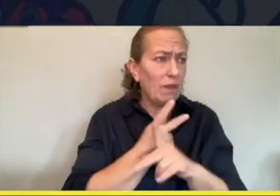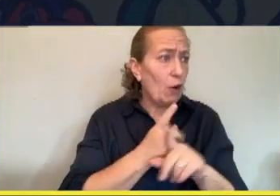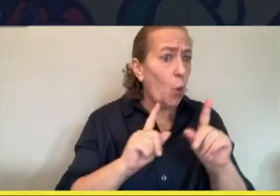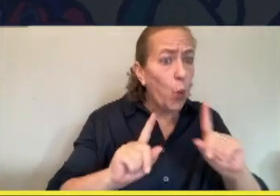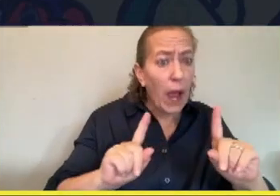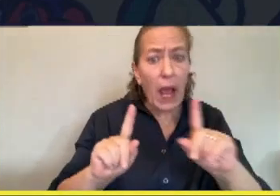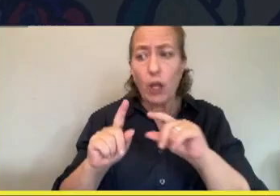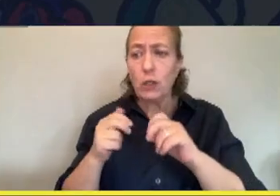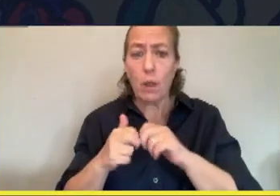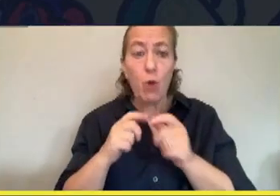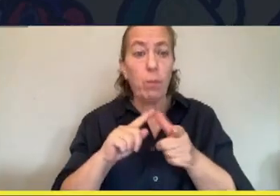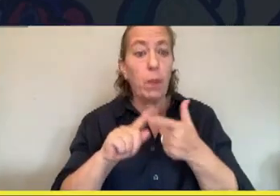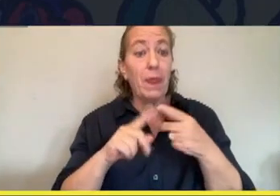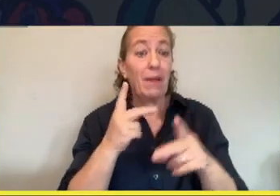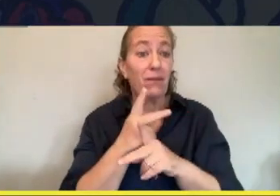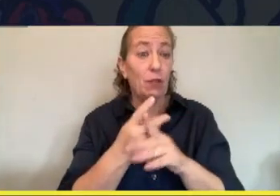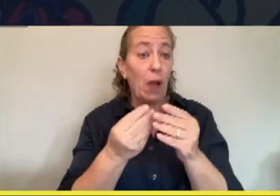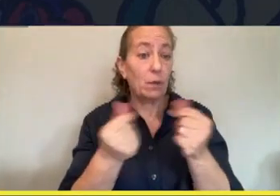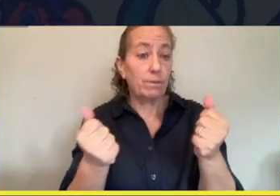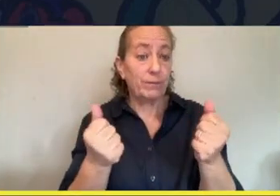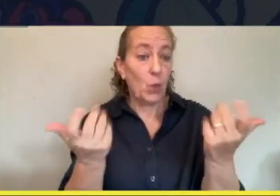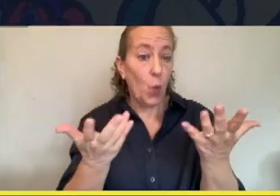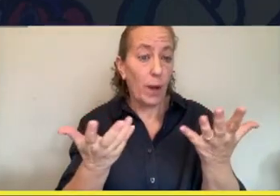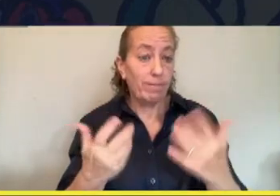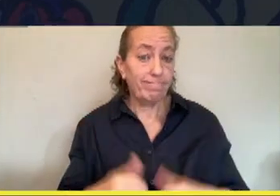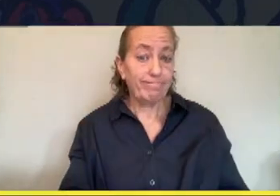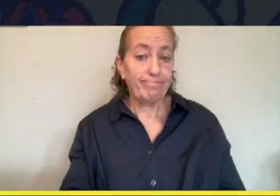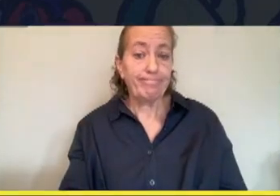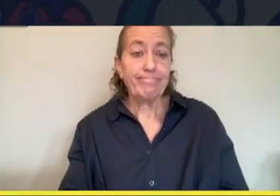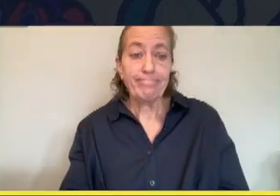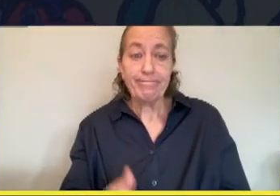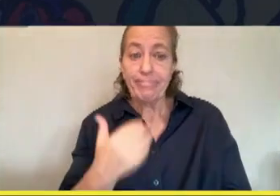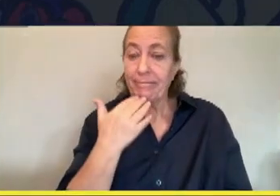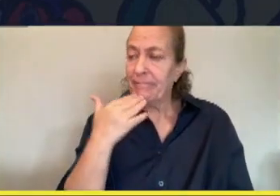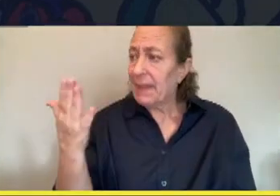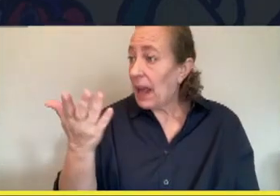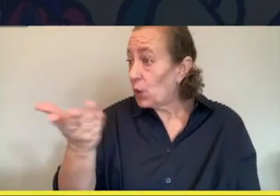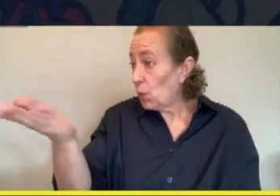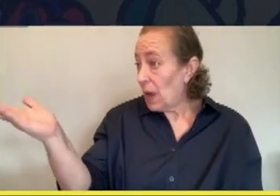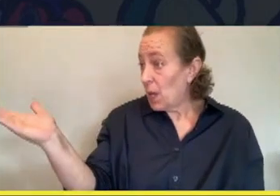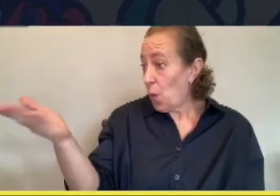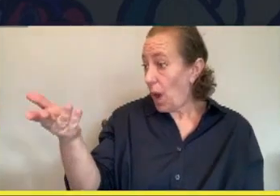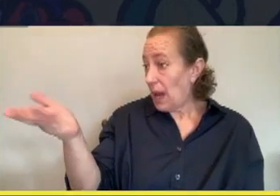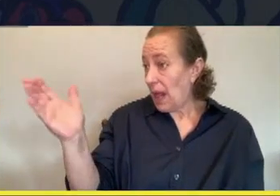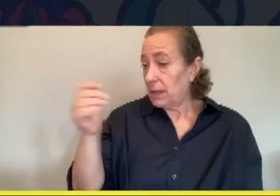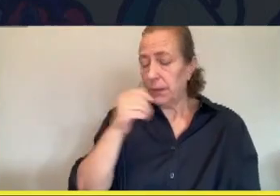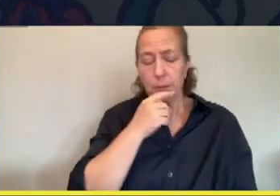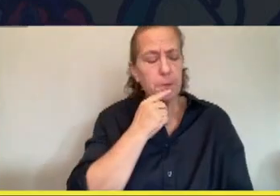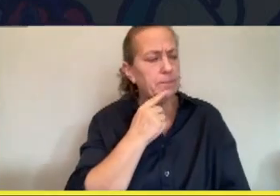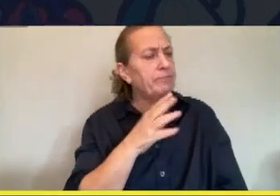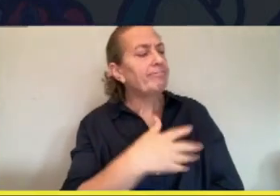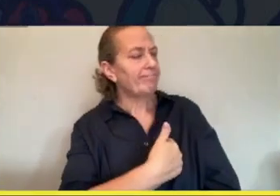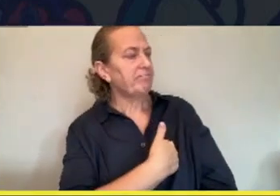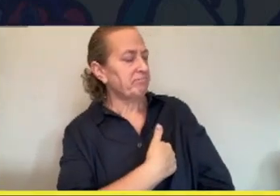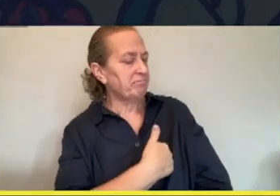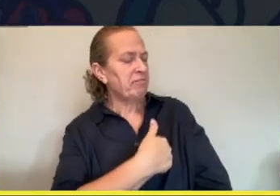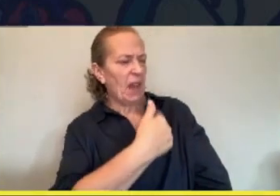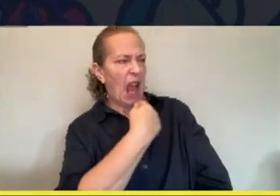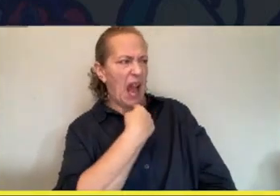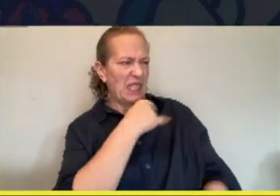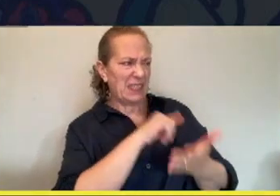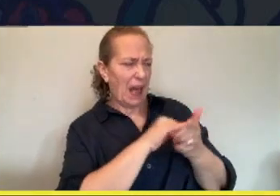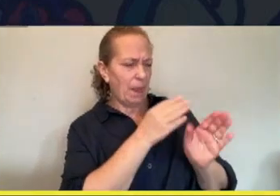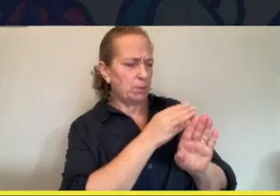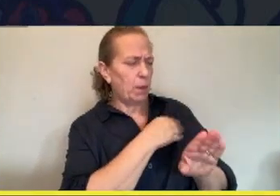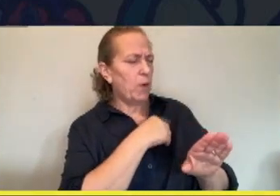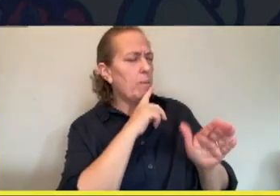them. Great, thank you. Anyone else? I think I said in my presentation this, but I'll repeat it, and that's in